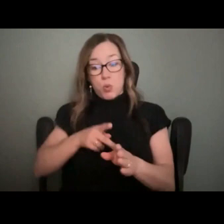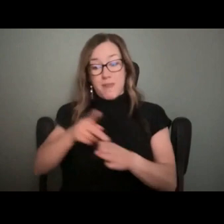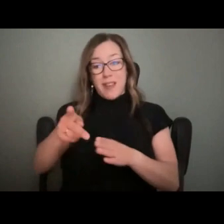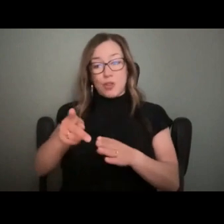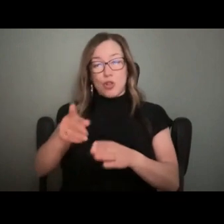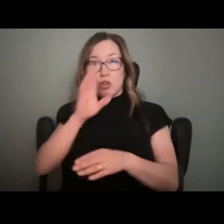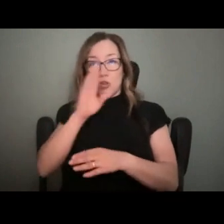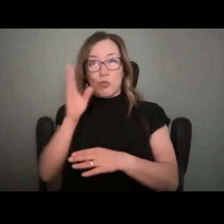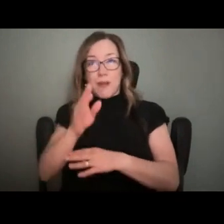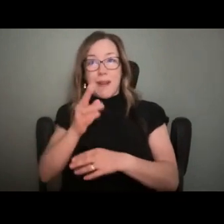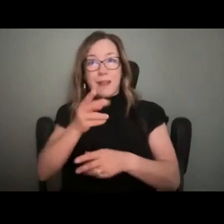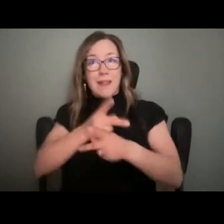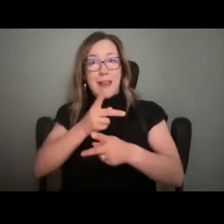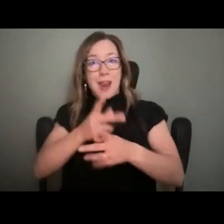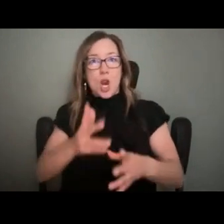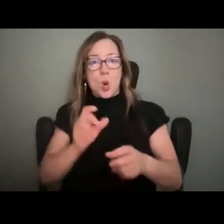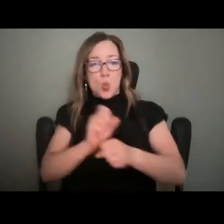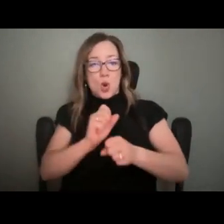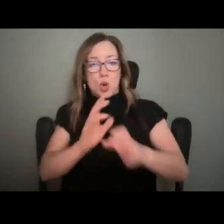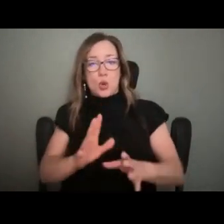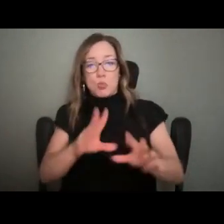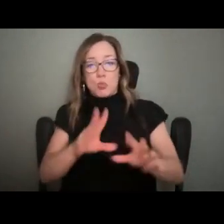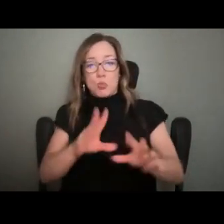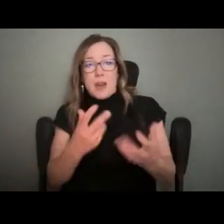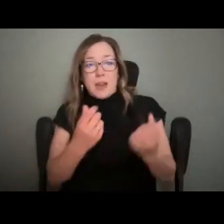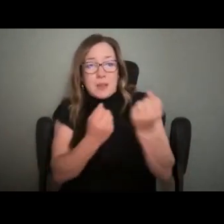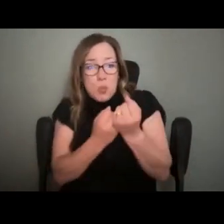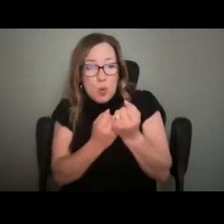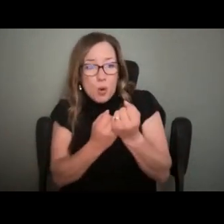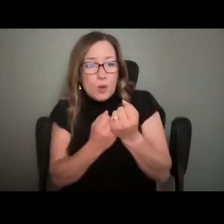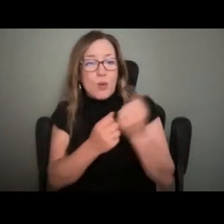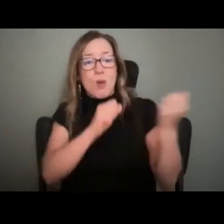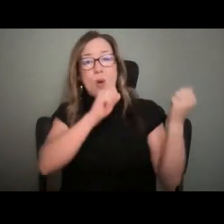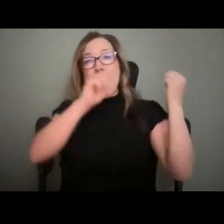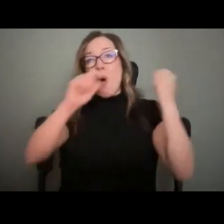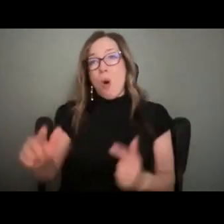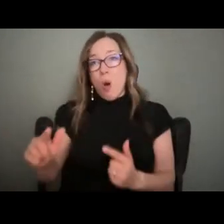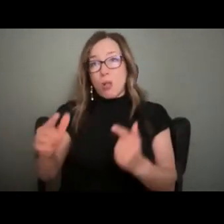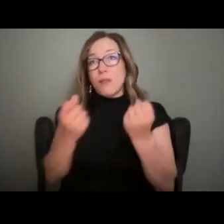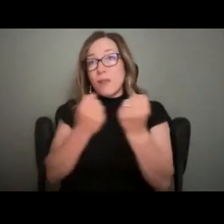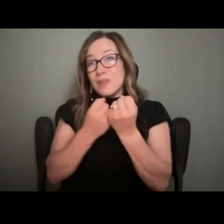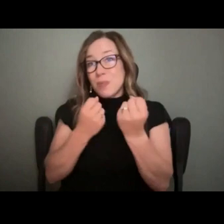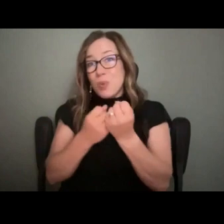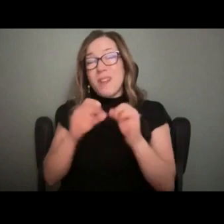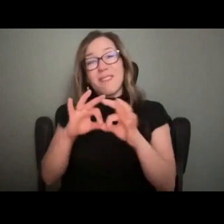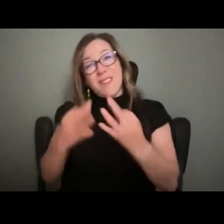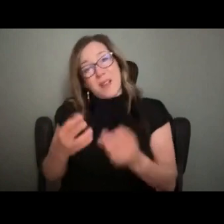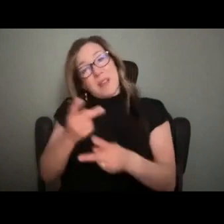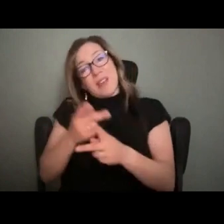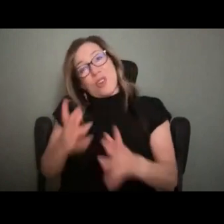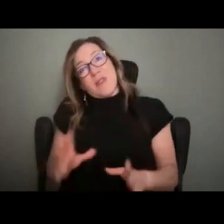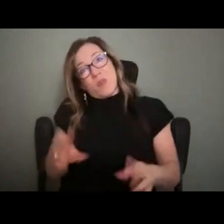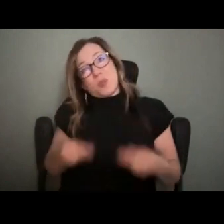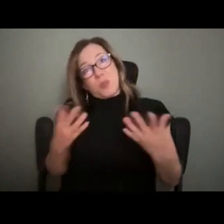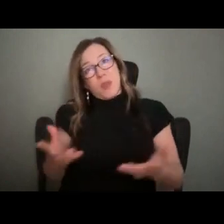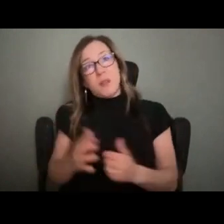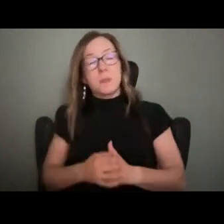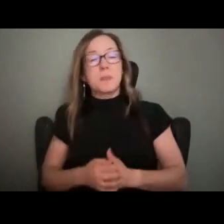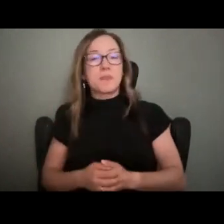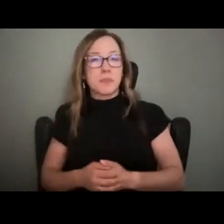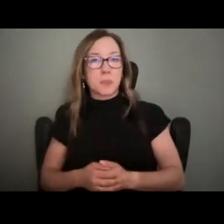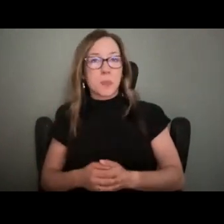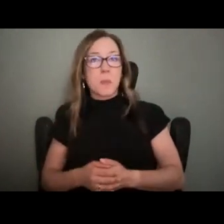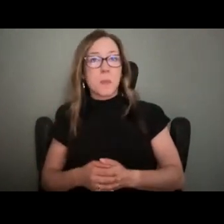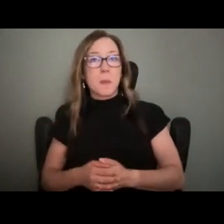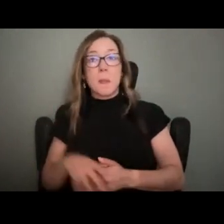direct care workers play in providing support and all of the support that family caregivers provide.